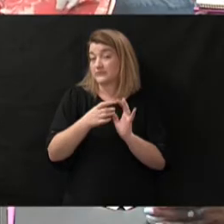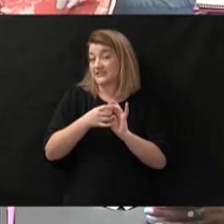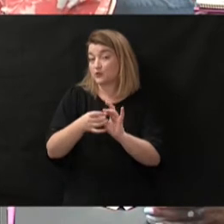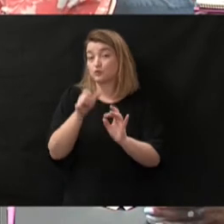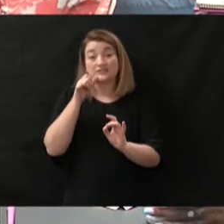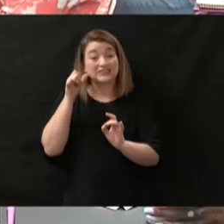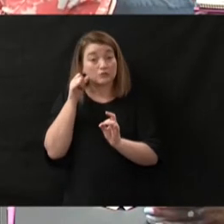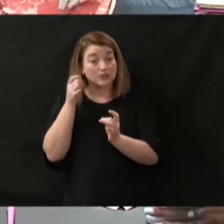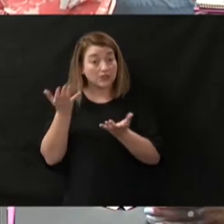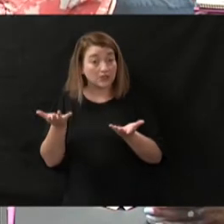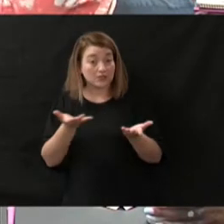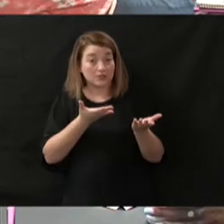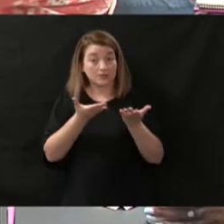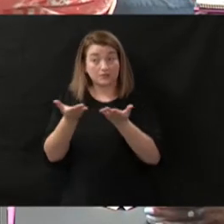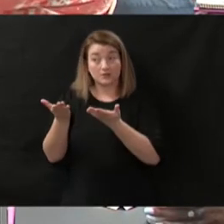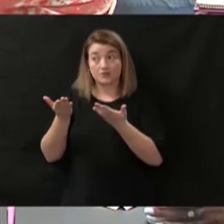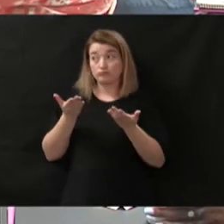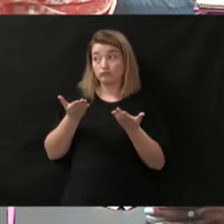all of you?